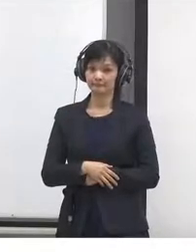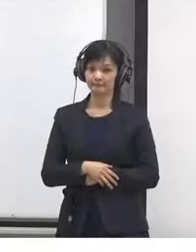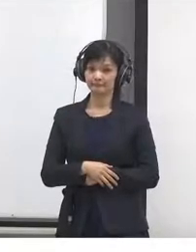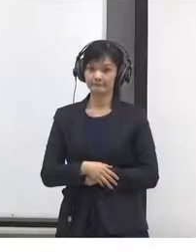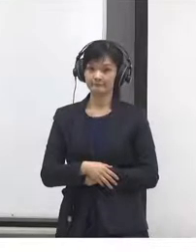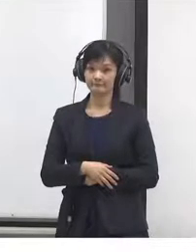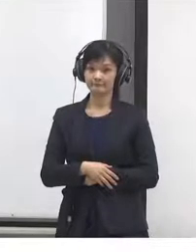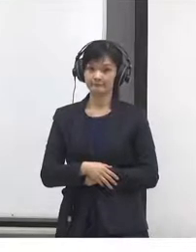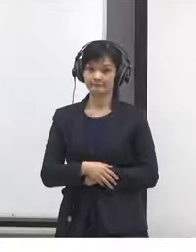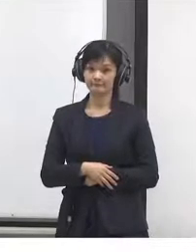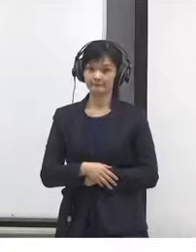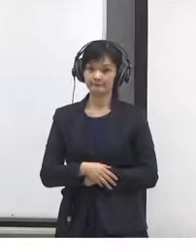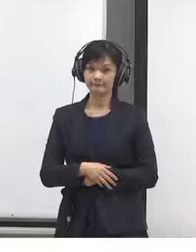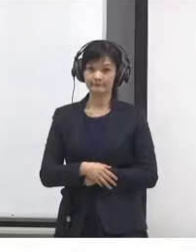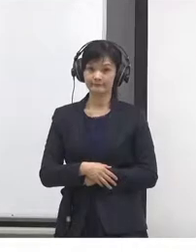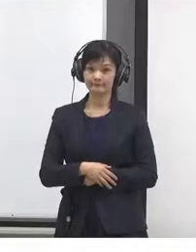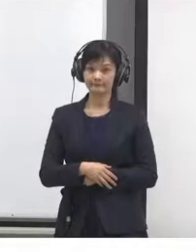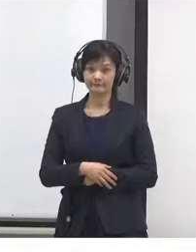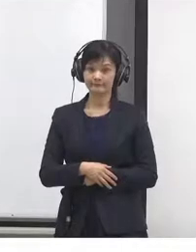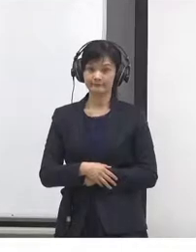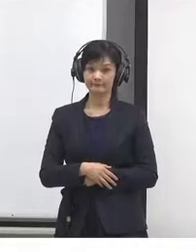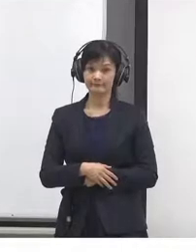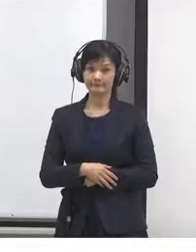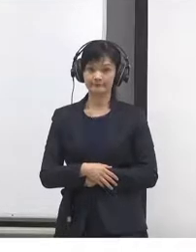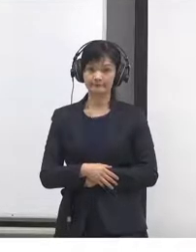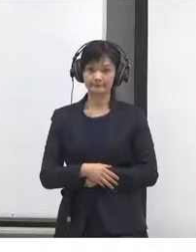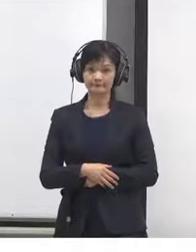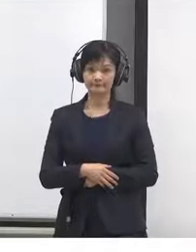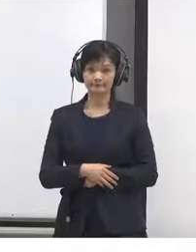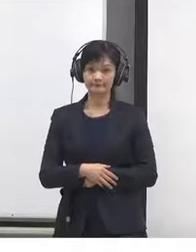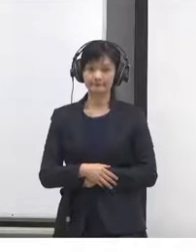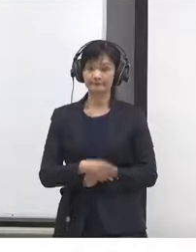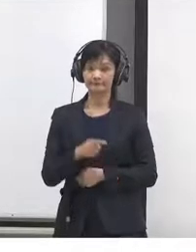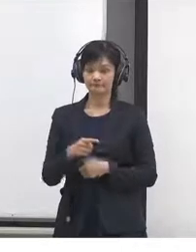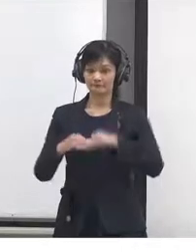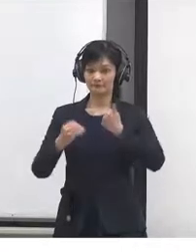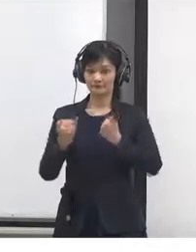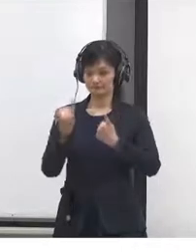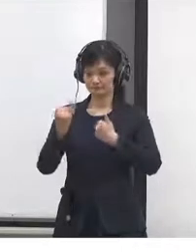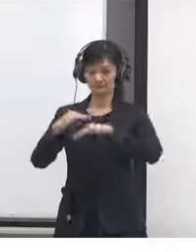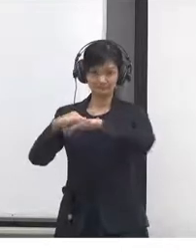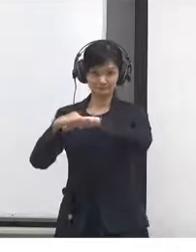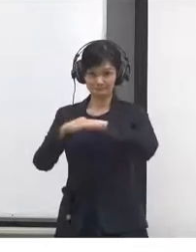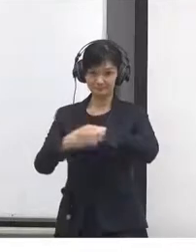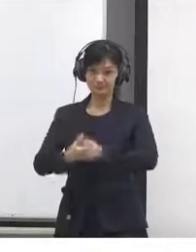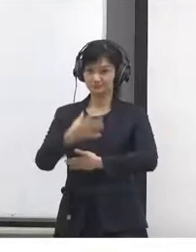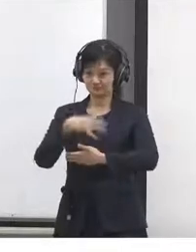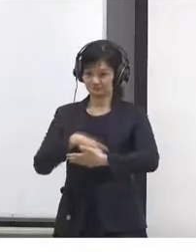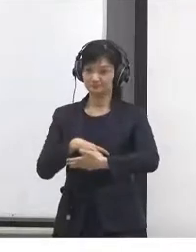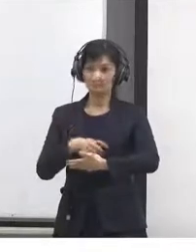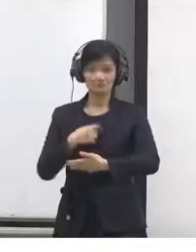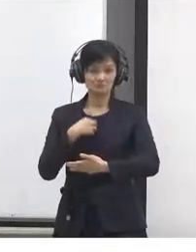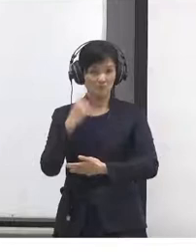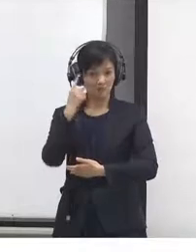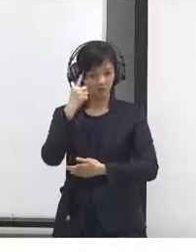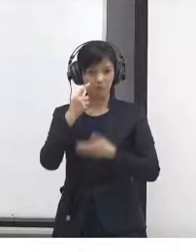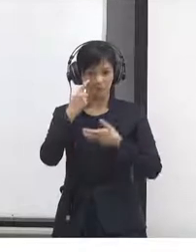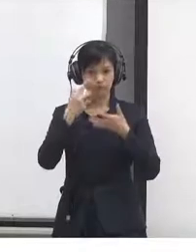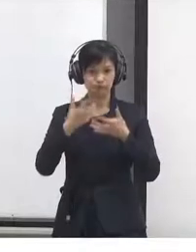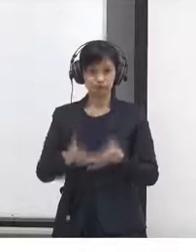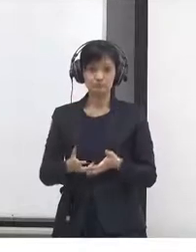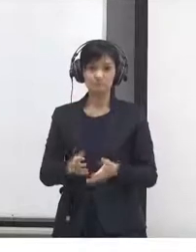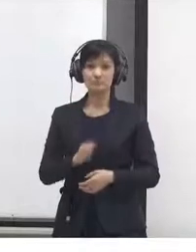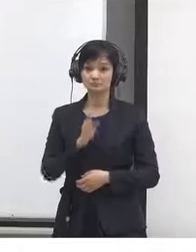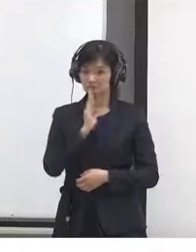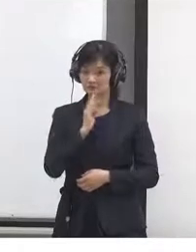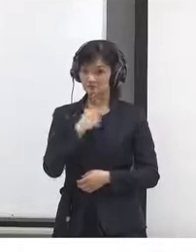our values, in our code of conduct at the beginning. Like we want to make Civic Tech Toronto a space where anyone and everyone can feel included.